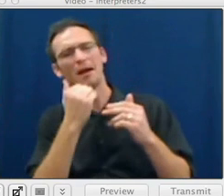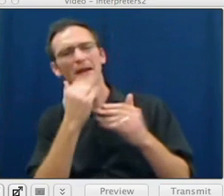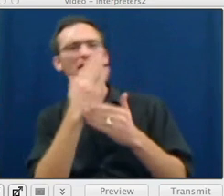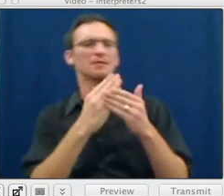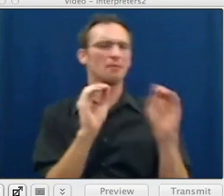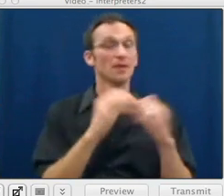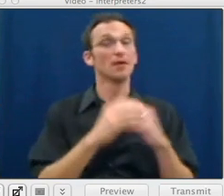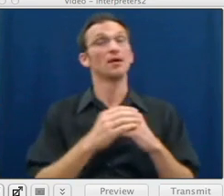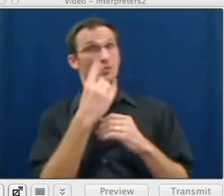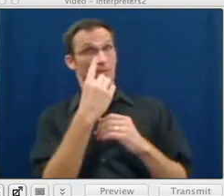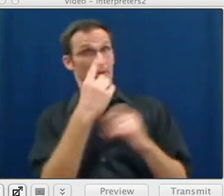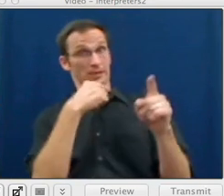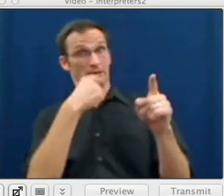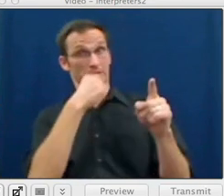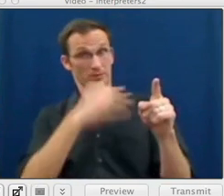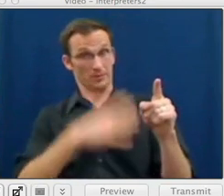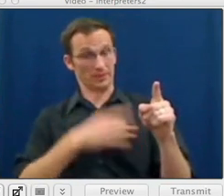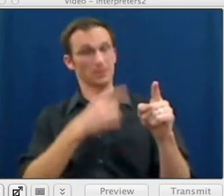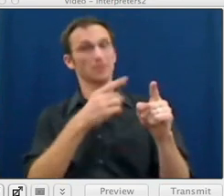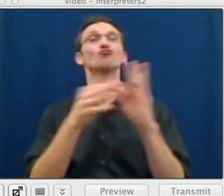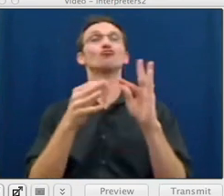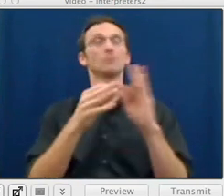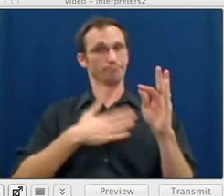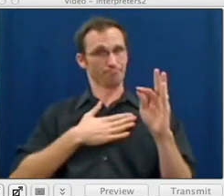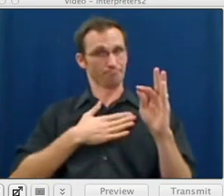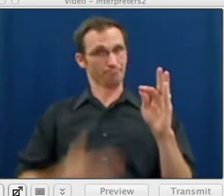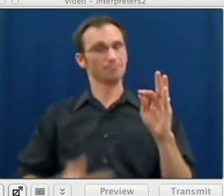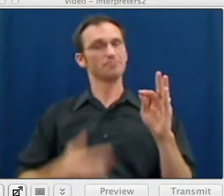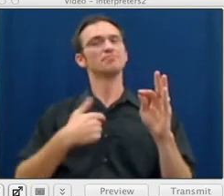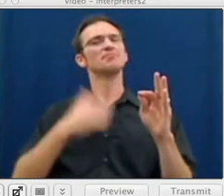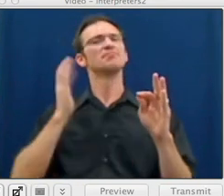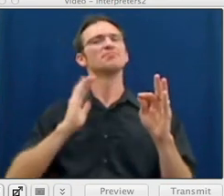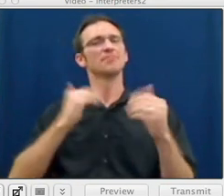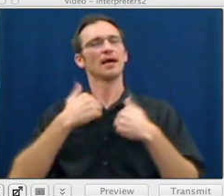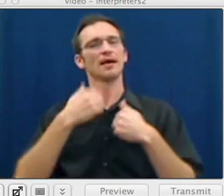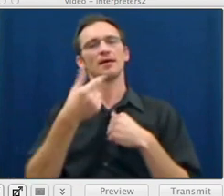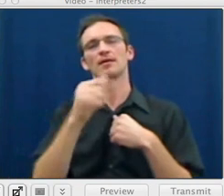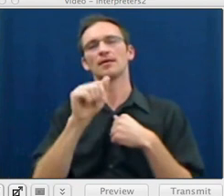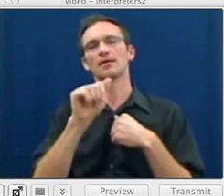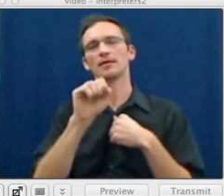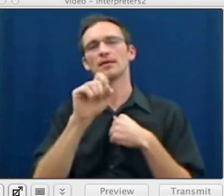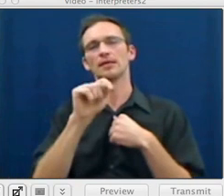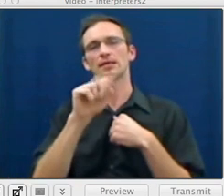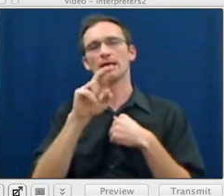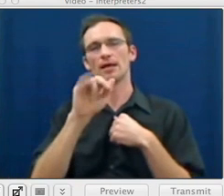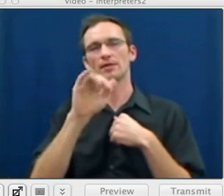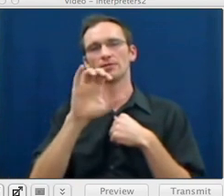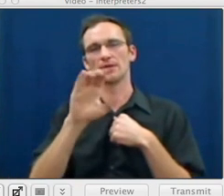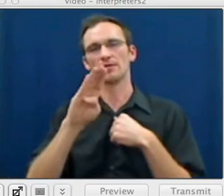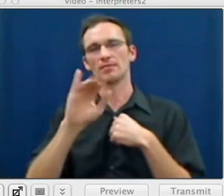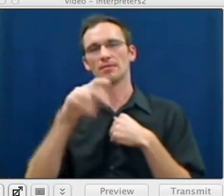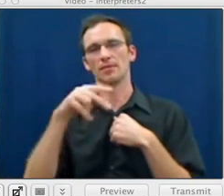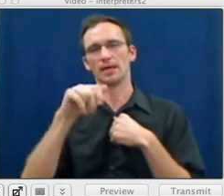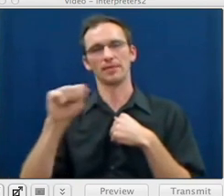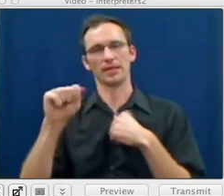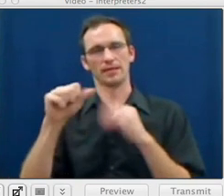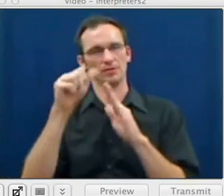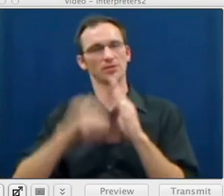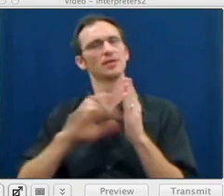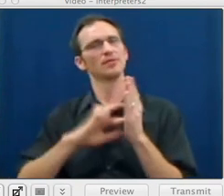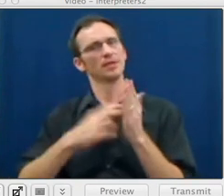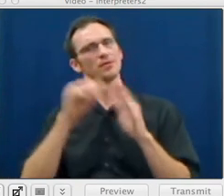hearing women in the group, admitted to having gastric bypass surgery. It comes to the deaf person, the one who